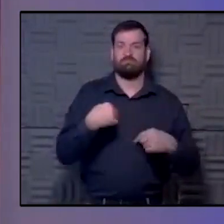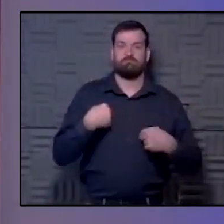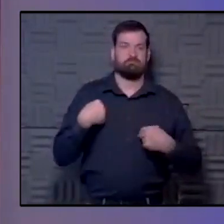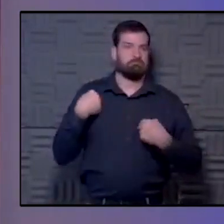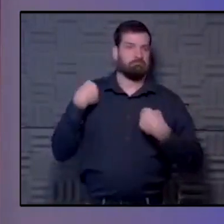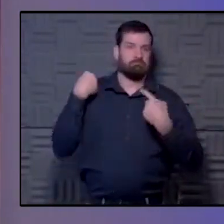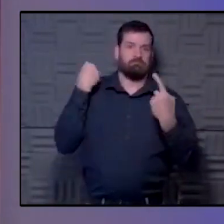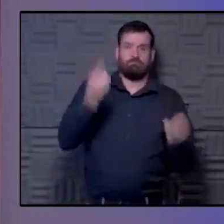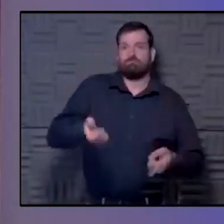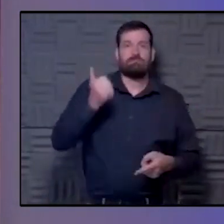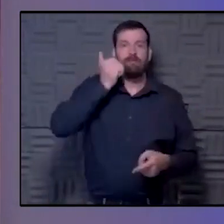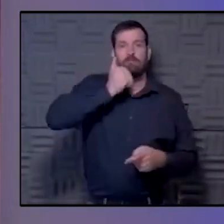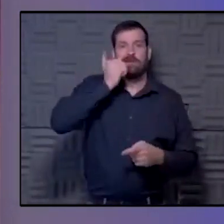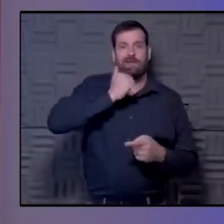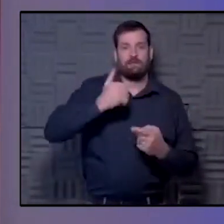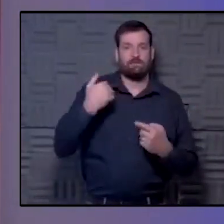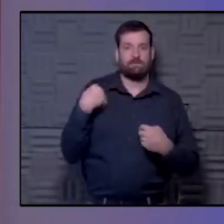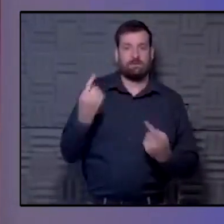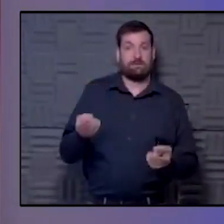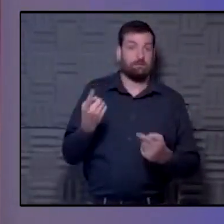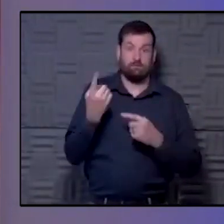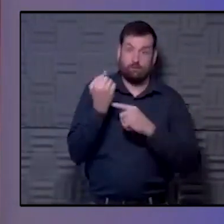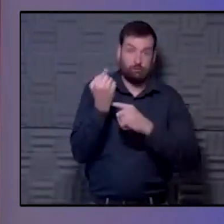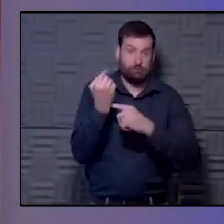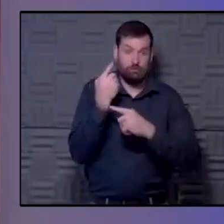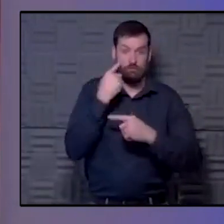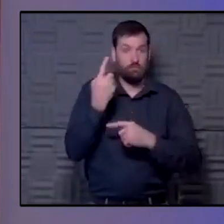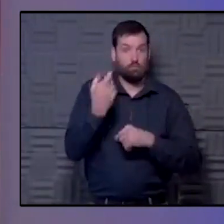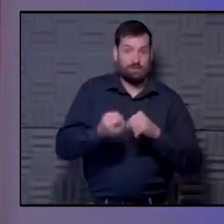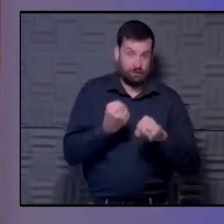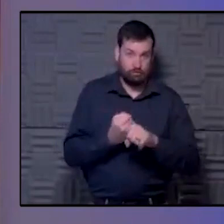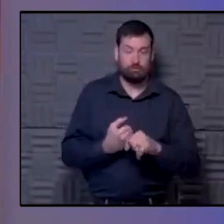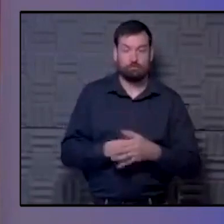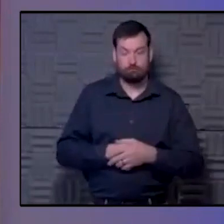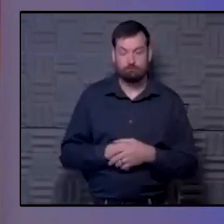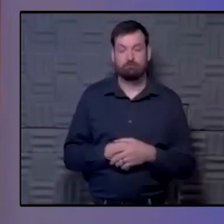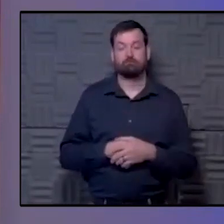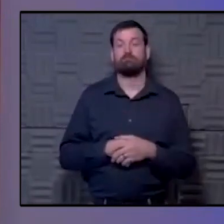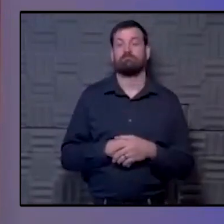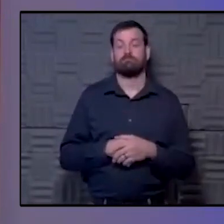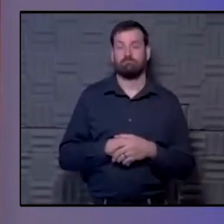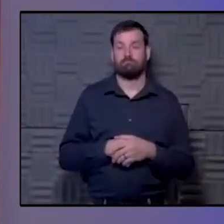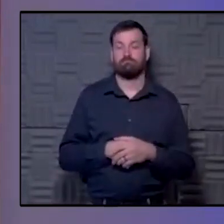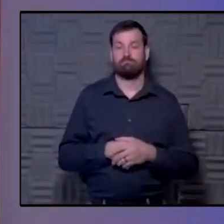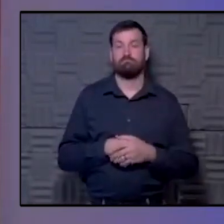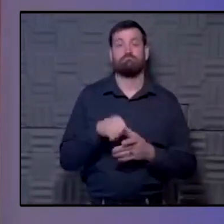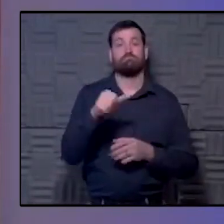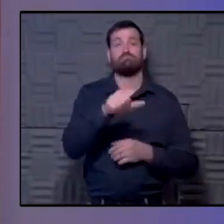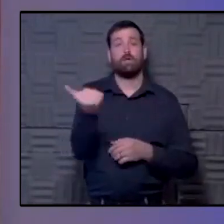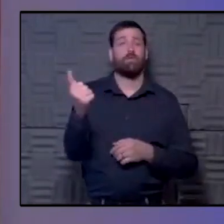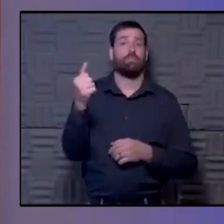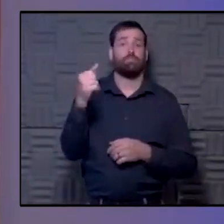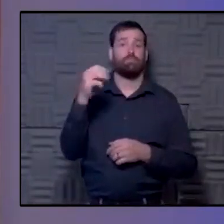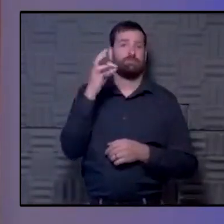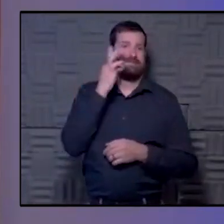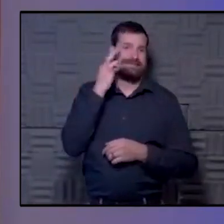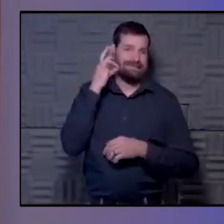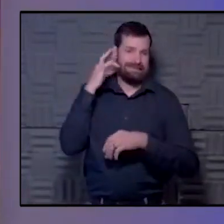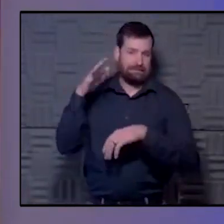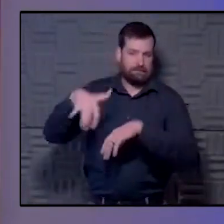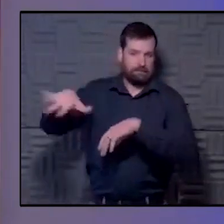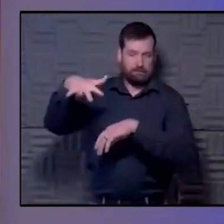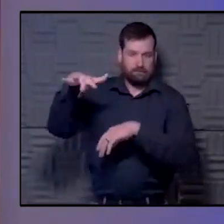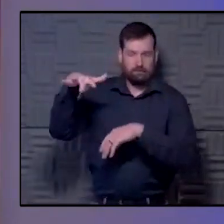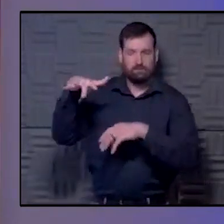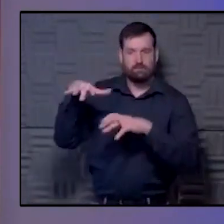continuously every day since last year, for a year now. So, and then other Indian reservations, other tribal